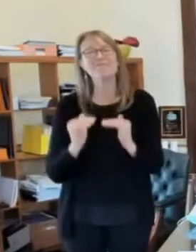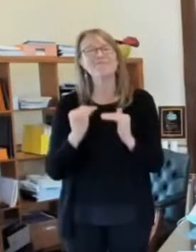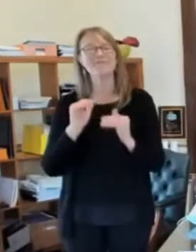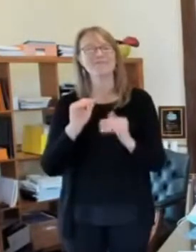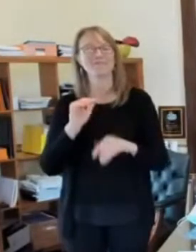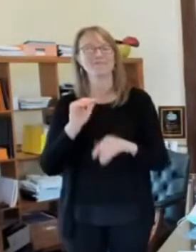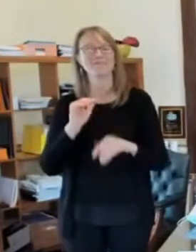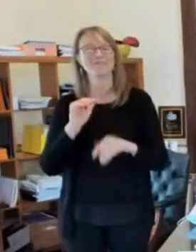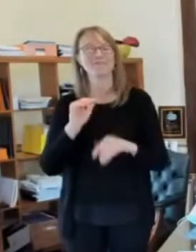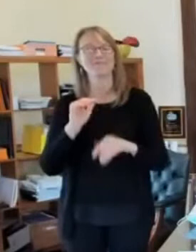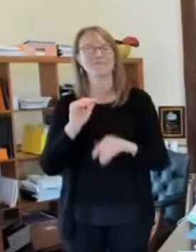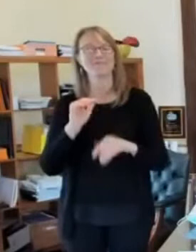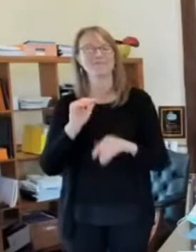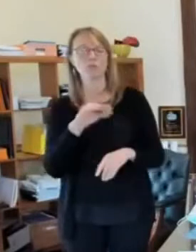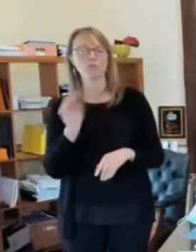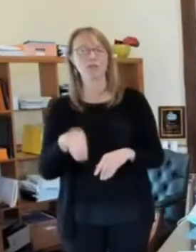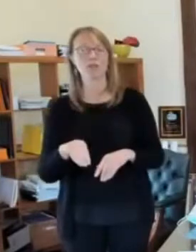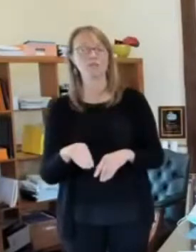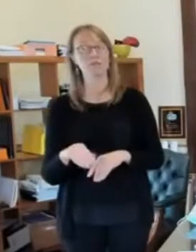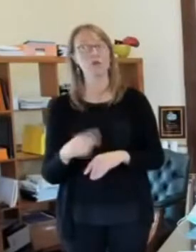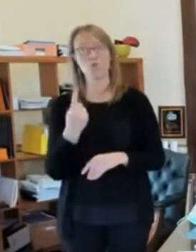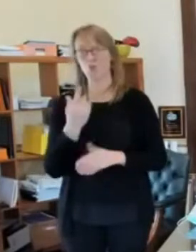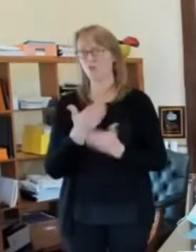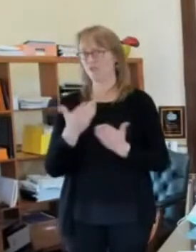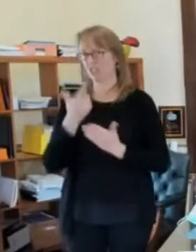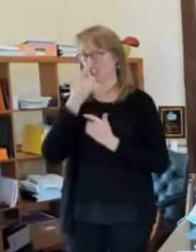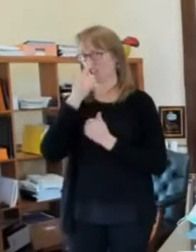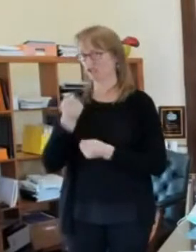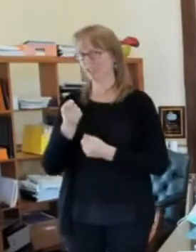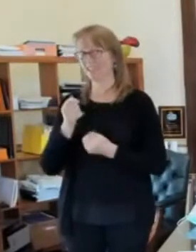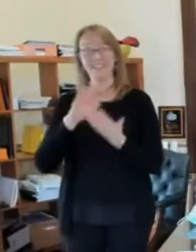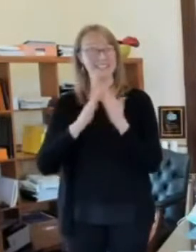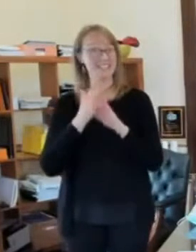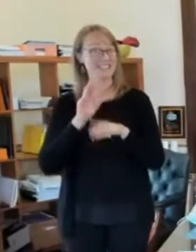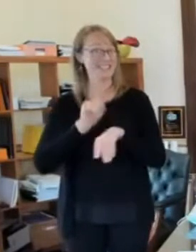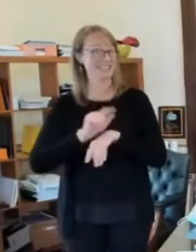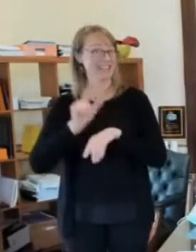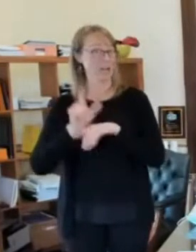Louis, since the pandemic started, has done